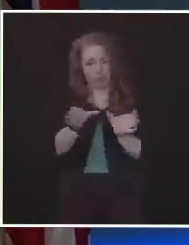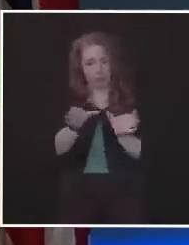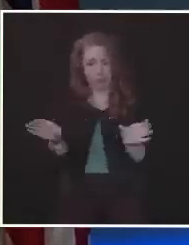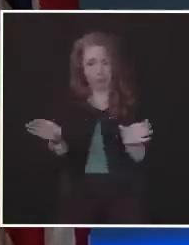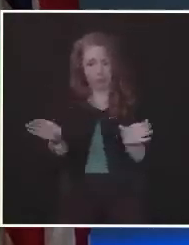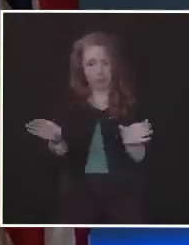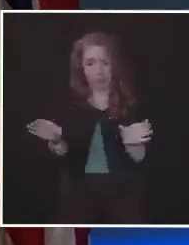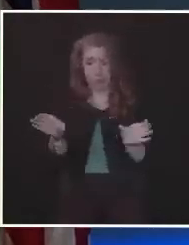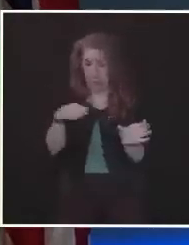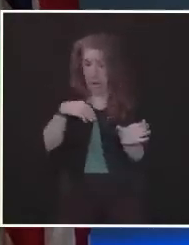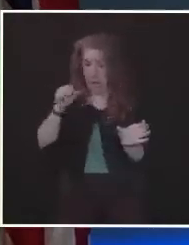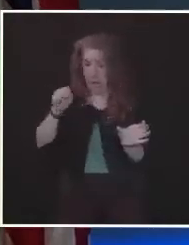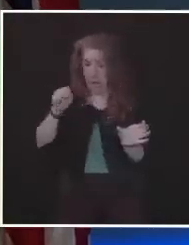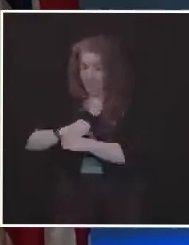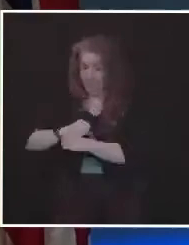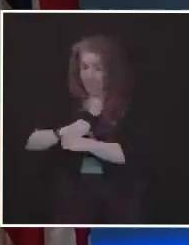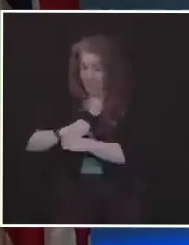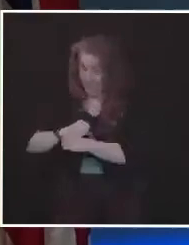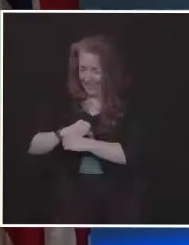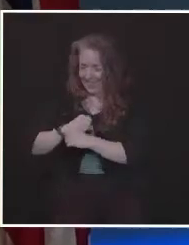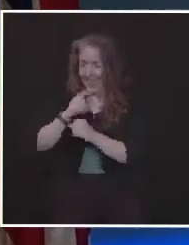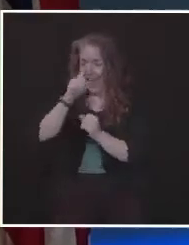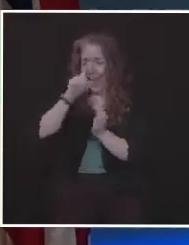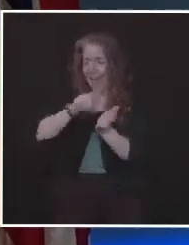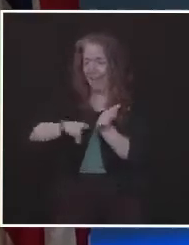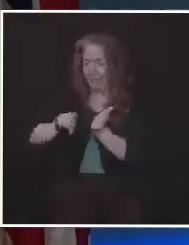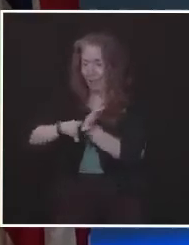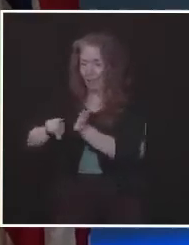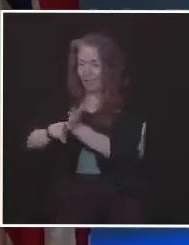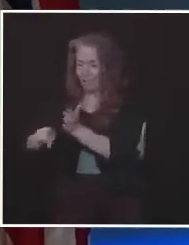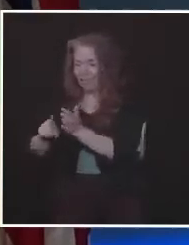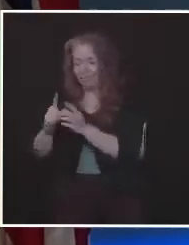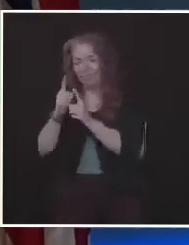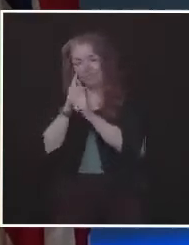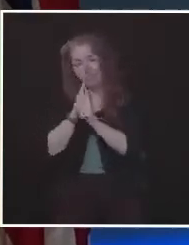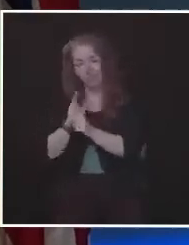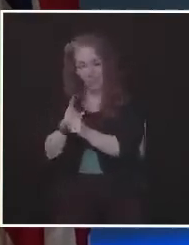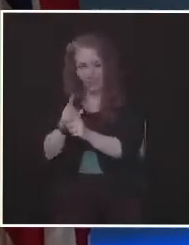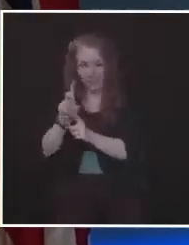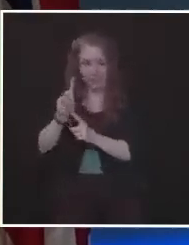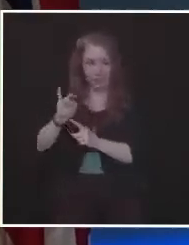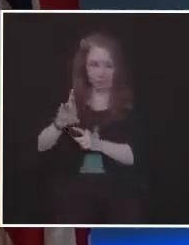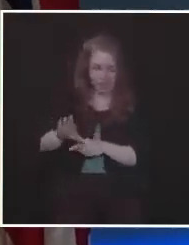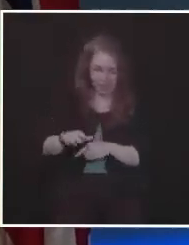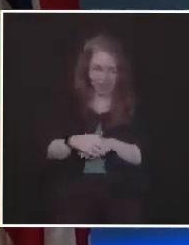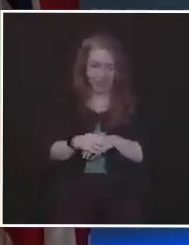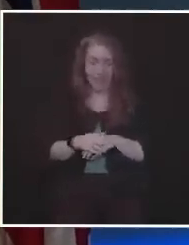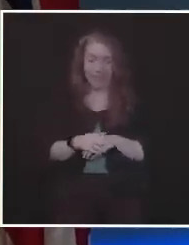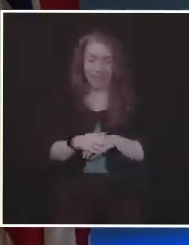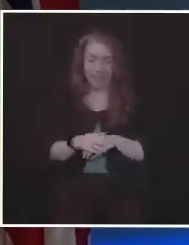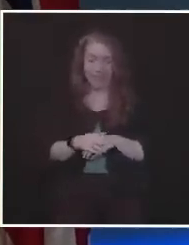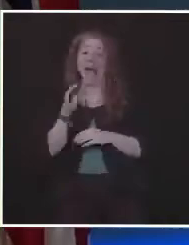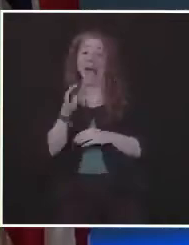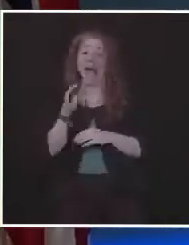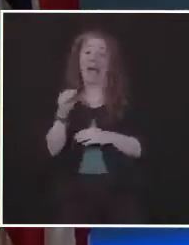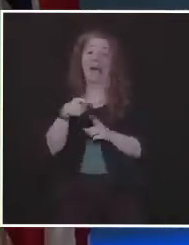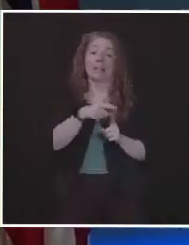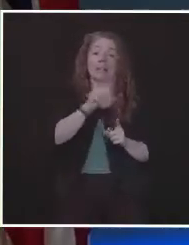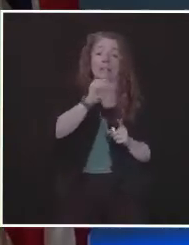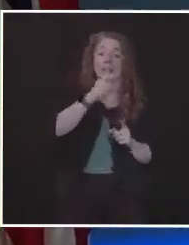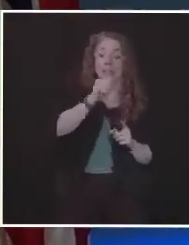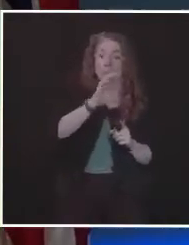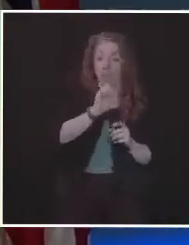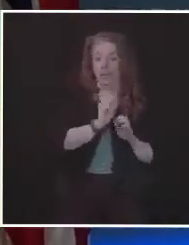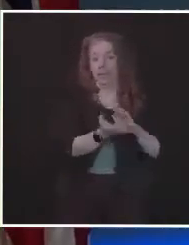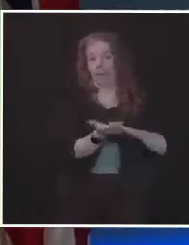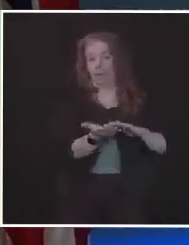I shorten that Exploration Missions Directorate, and the Space Operations